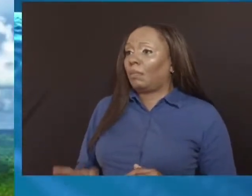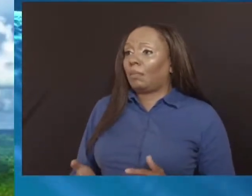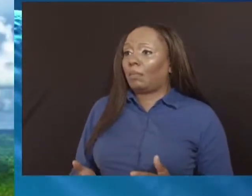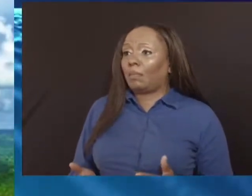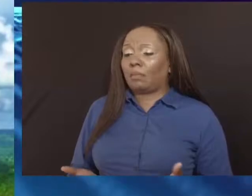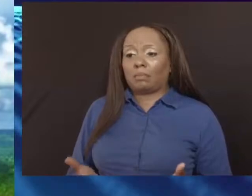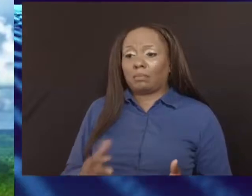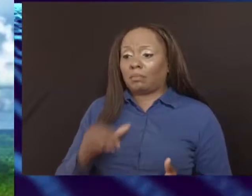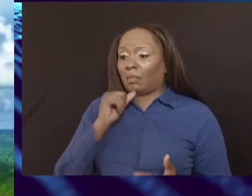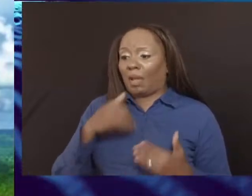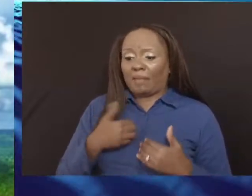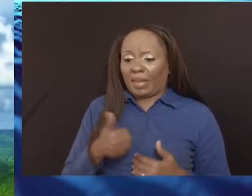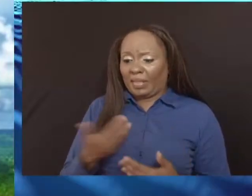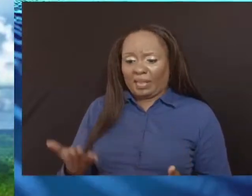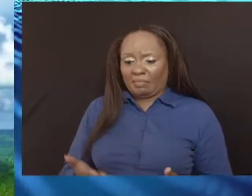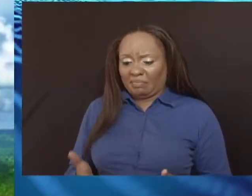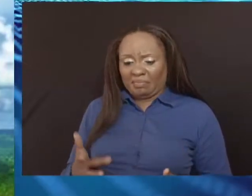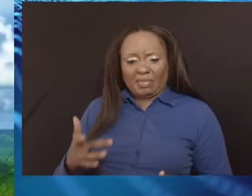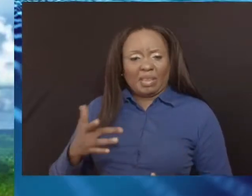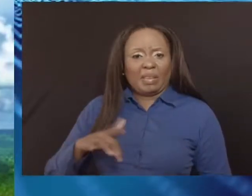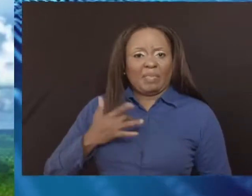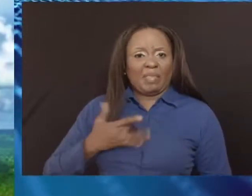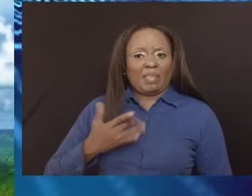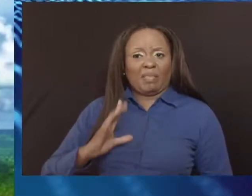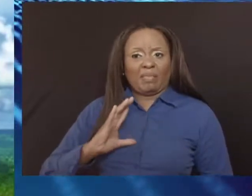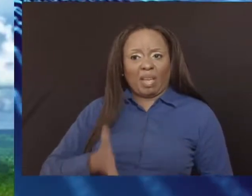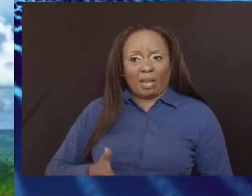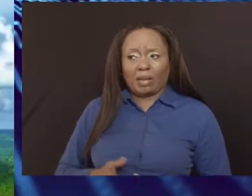or pre-symptomatically, and then